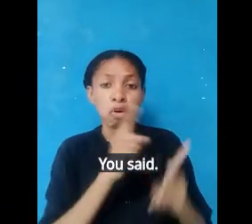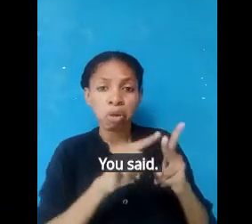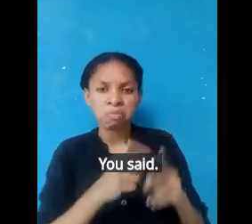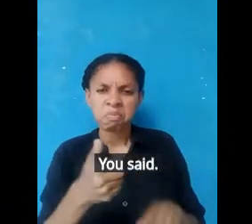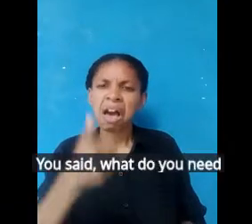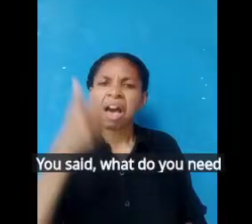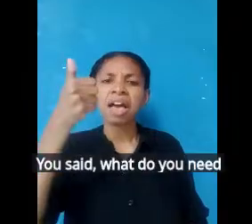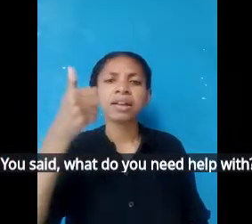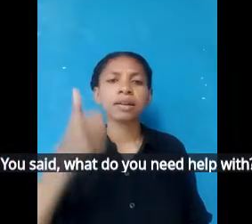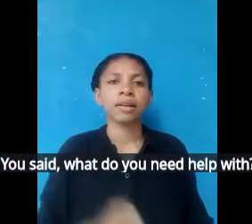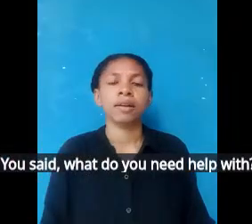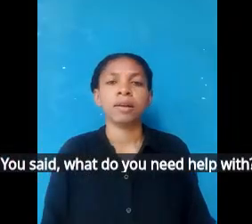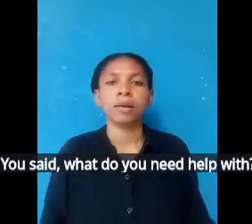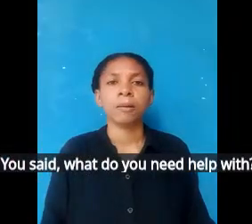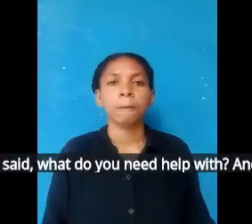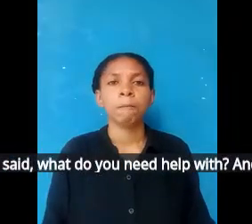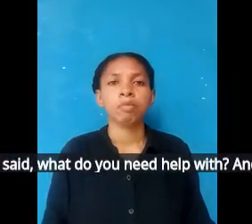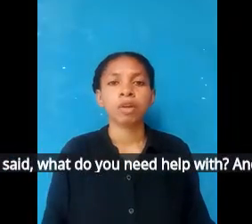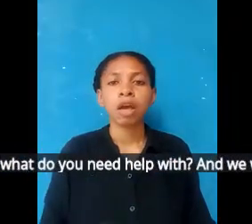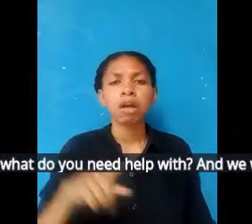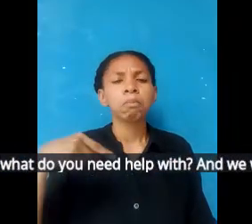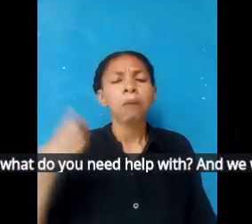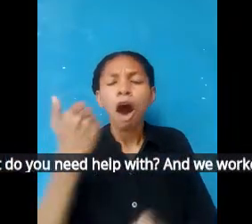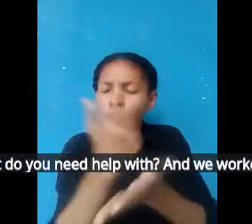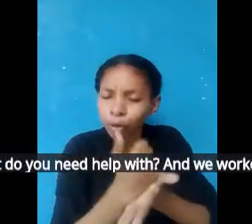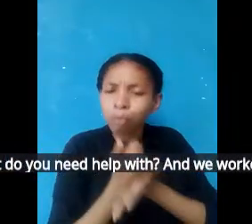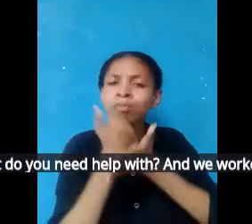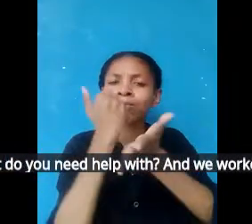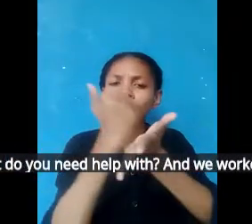help with?" And we worked as partners.